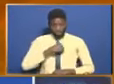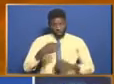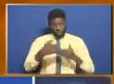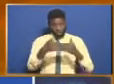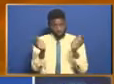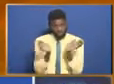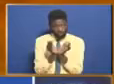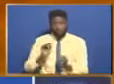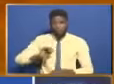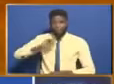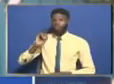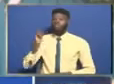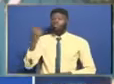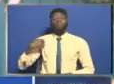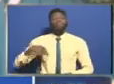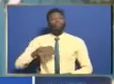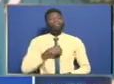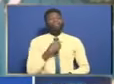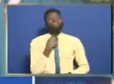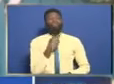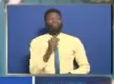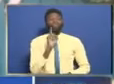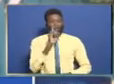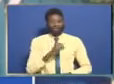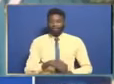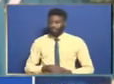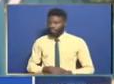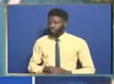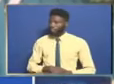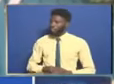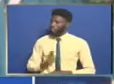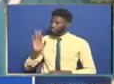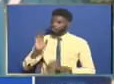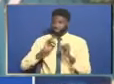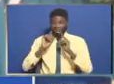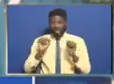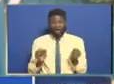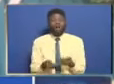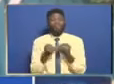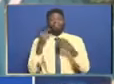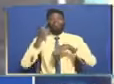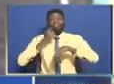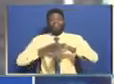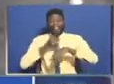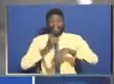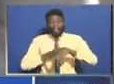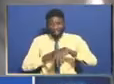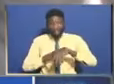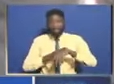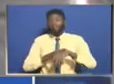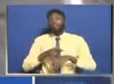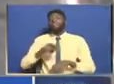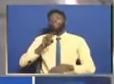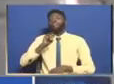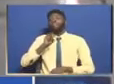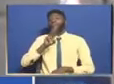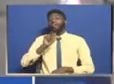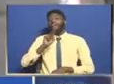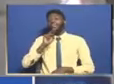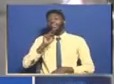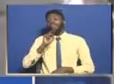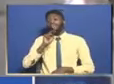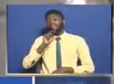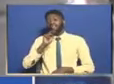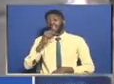tutakuwa tukiwa kitu kimoja. His sentiments coming as the Service Party leader Mwangi Kiunjuri, who attended church service at the African